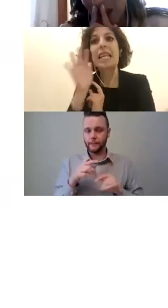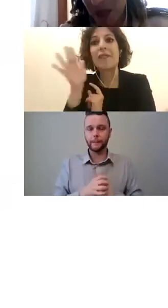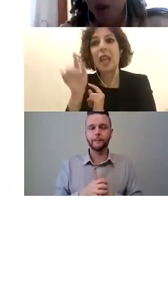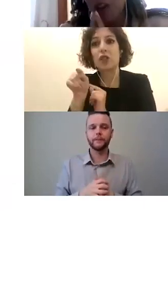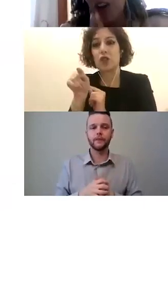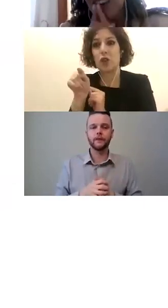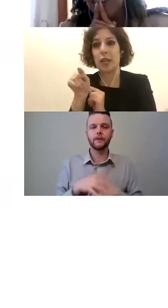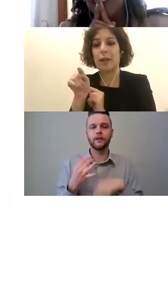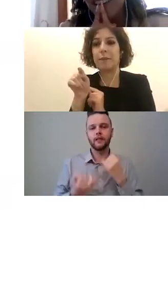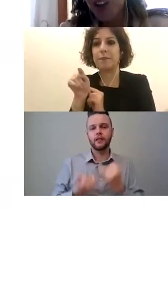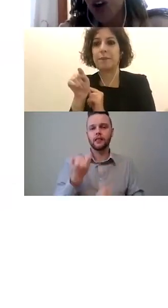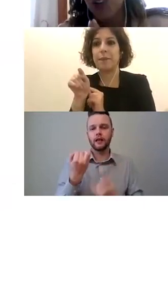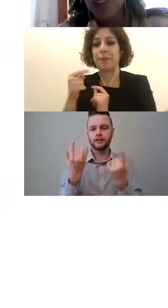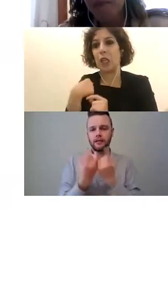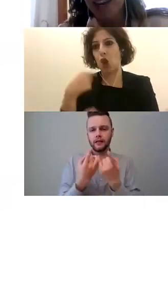last consideration,